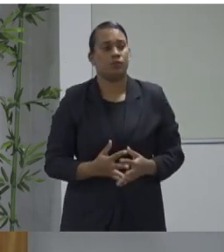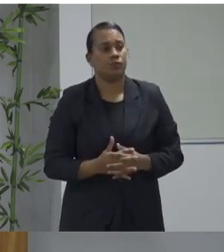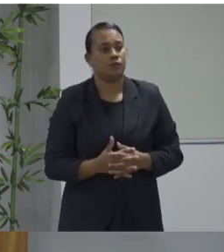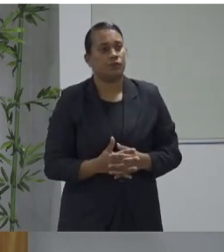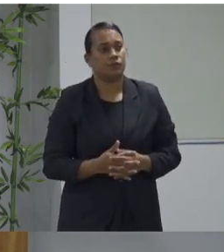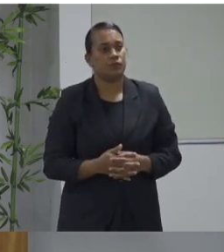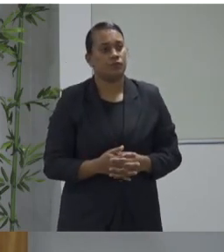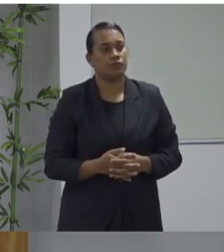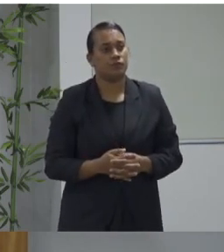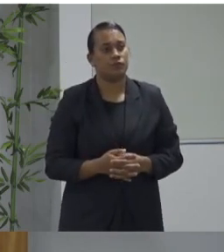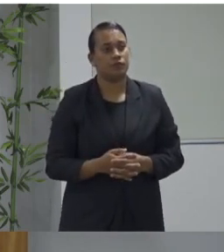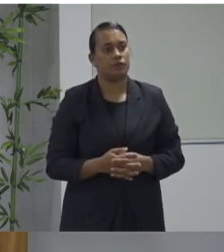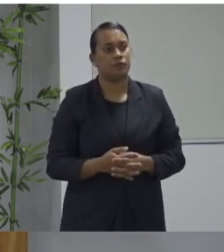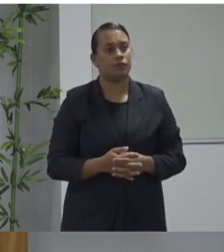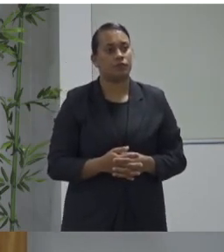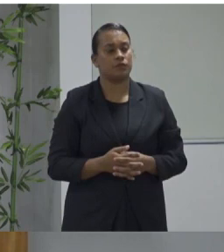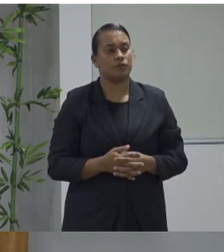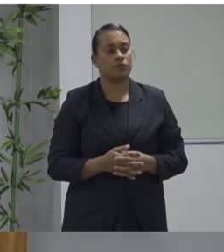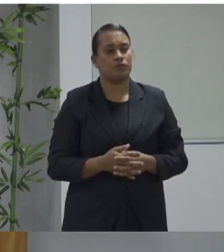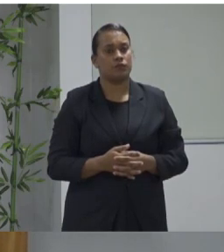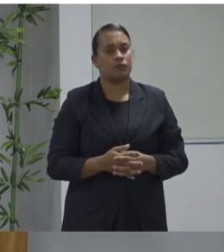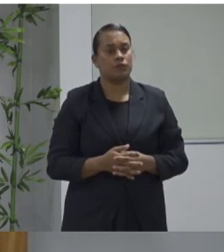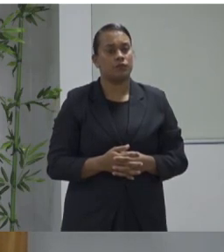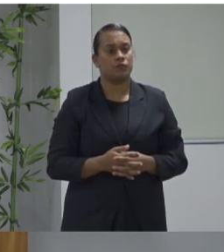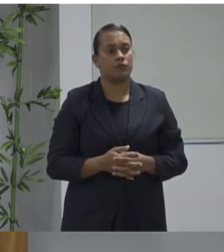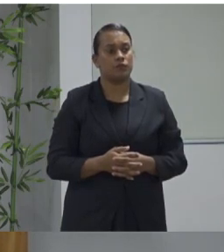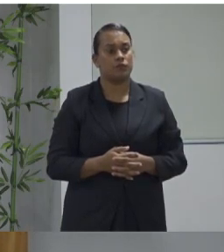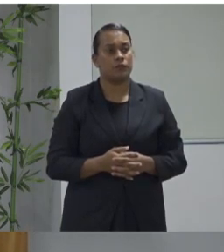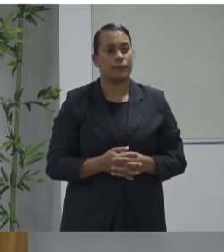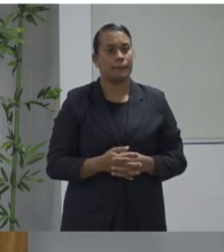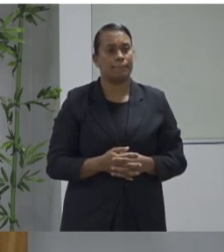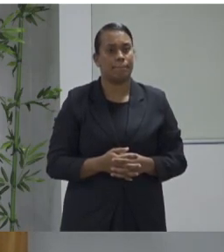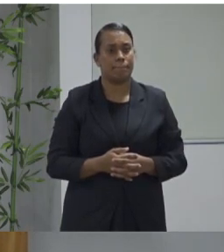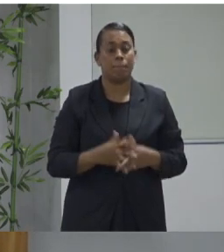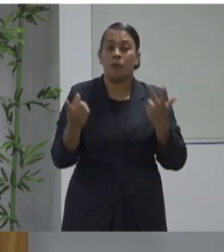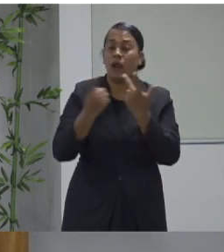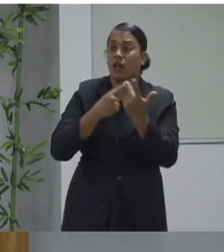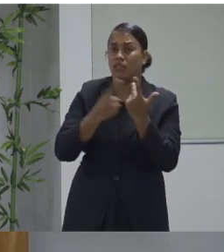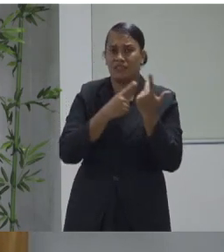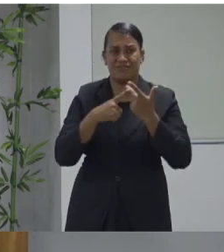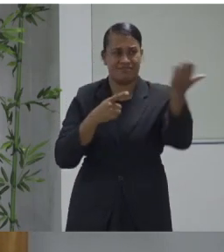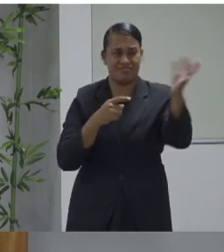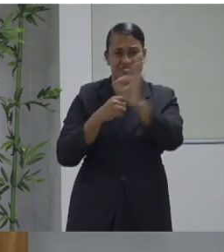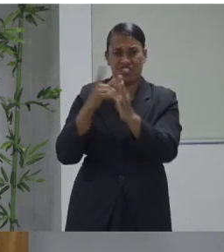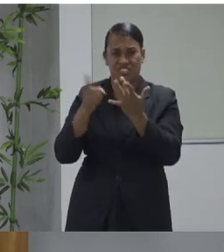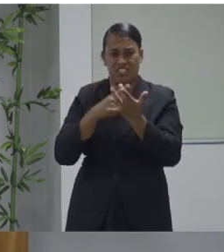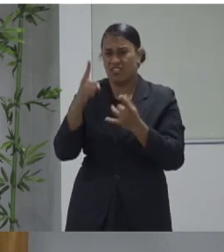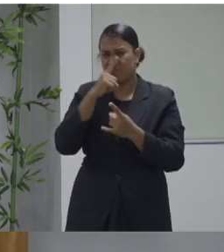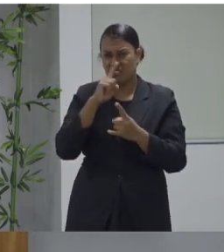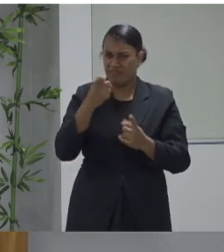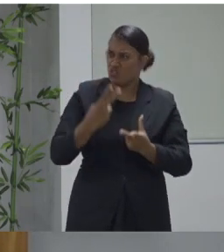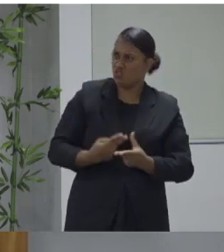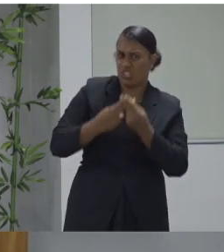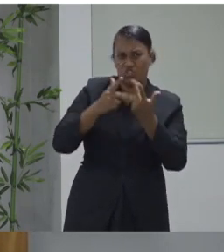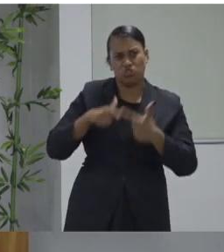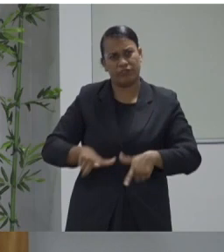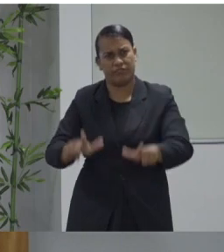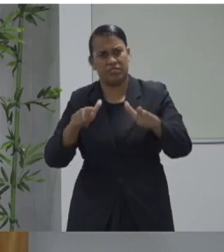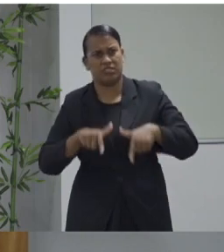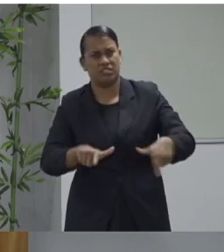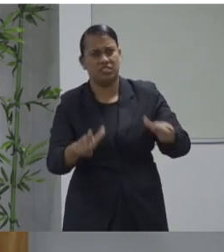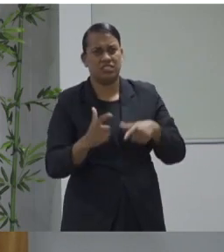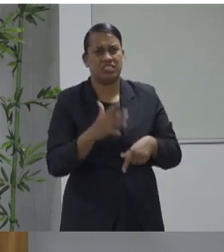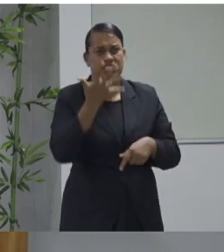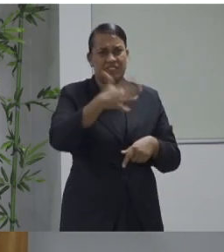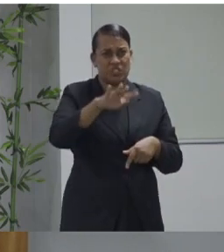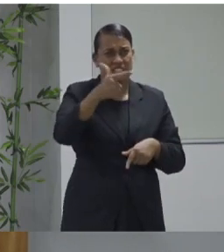Minister, the other people who traveled with patient 9, the 57-year-old that you've confirmed from